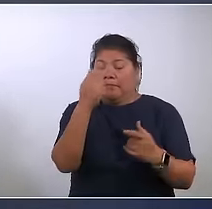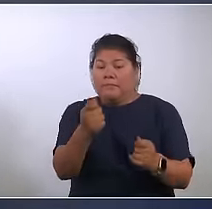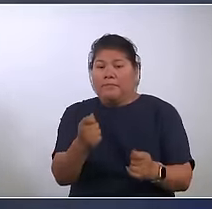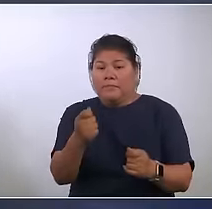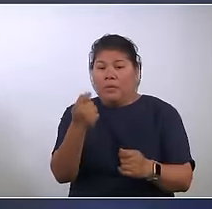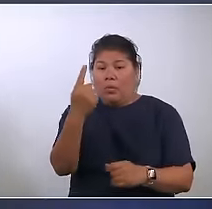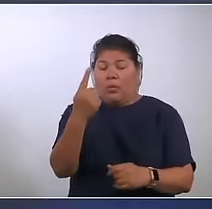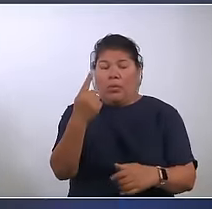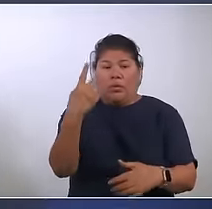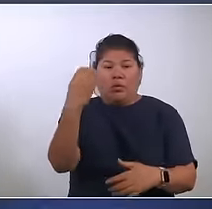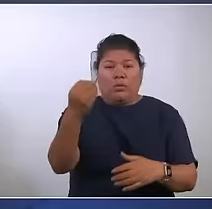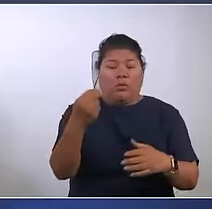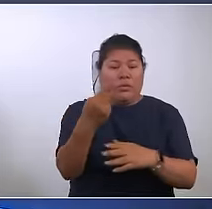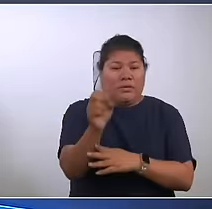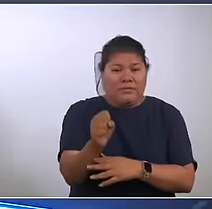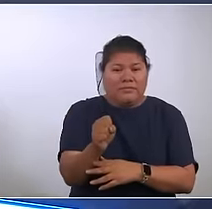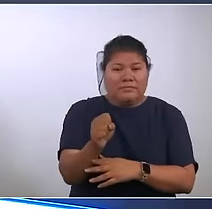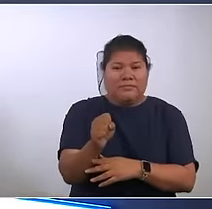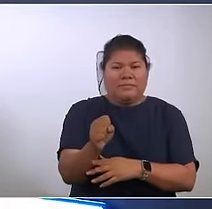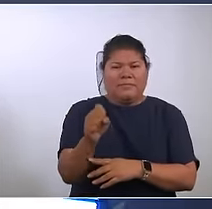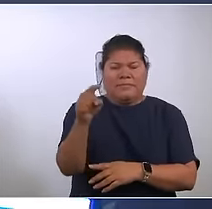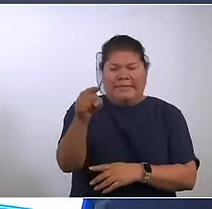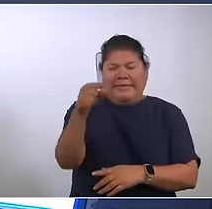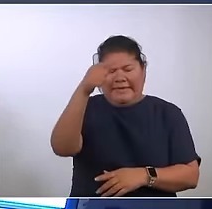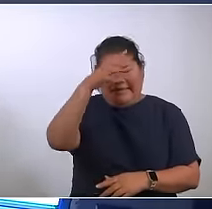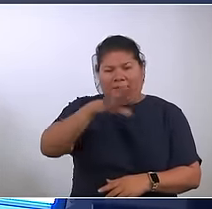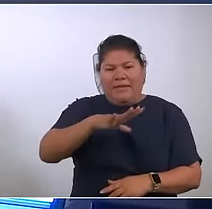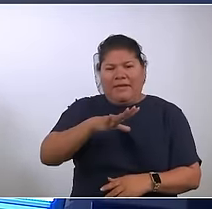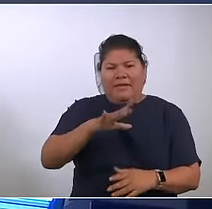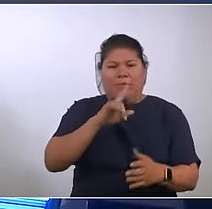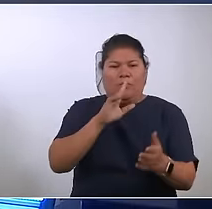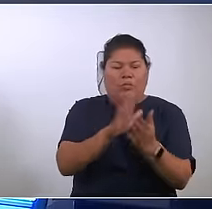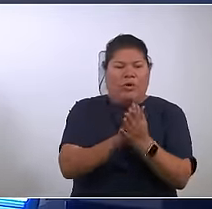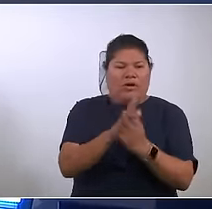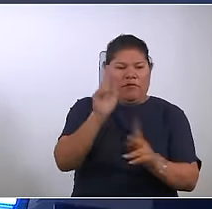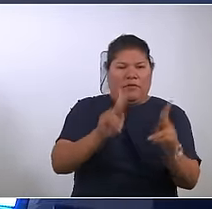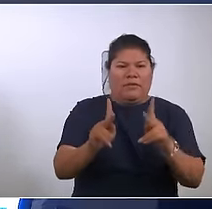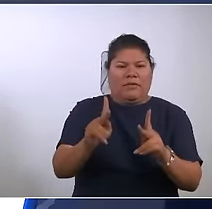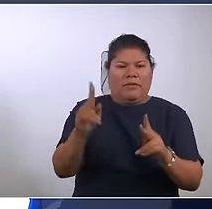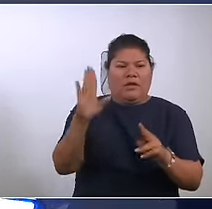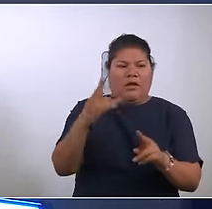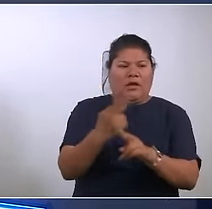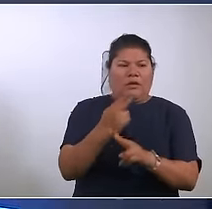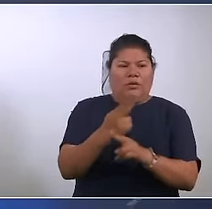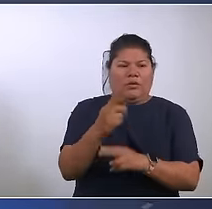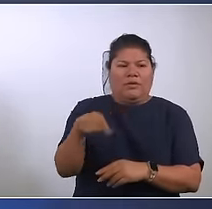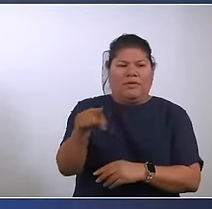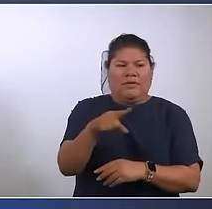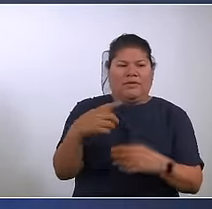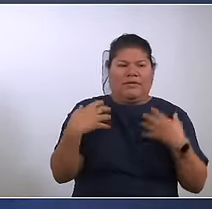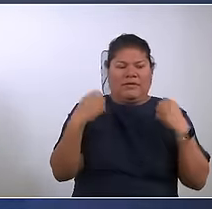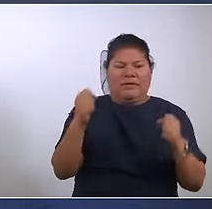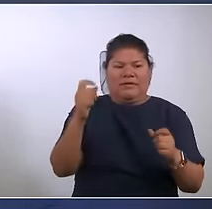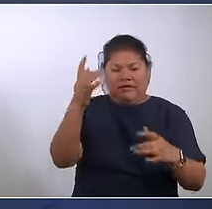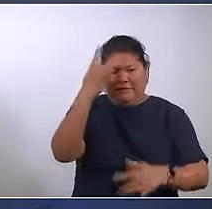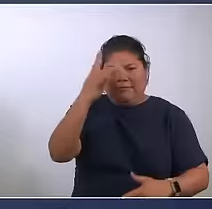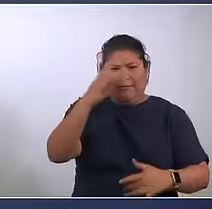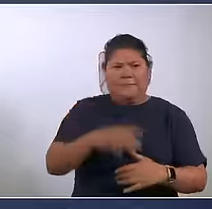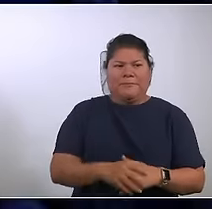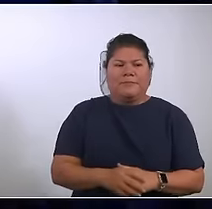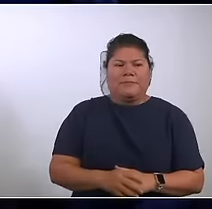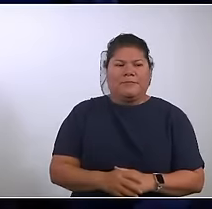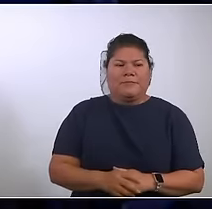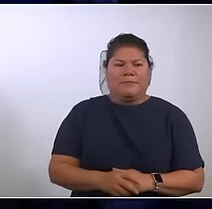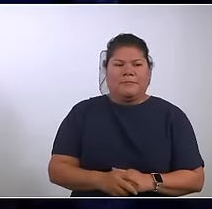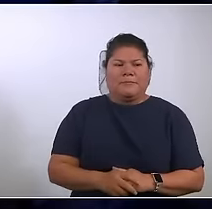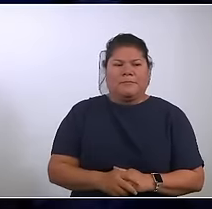being the one that goes to high school and say, yeah, he's the guy that prays for people and God uses them to heal the sick? ¿Alguien que ore en